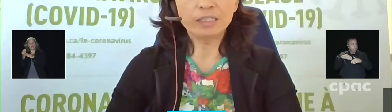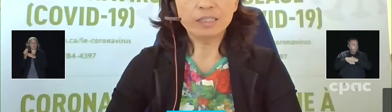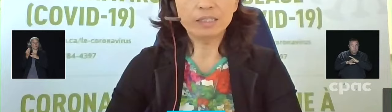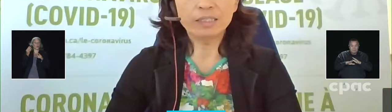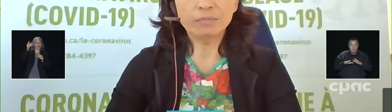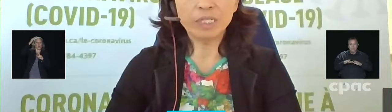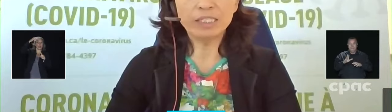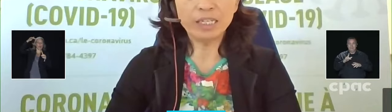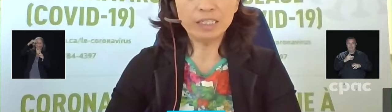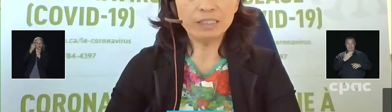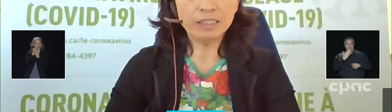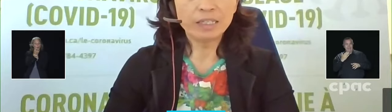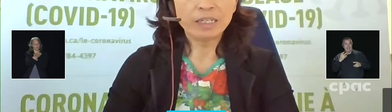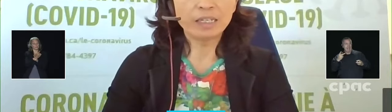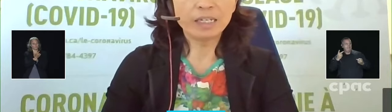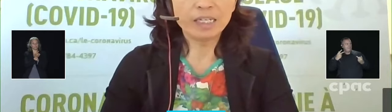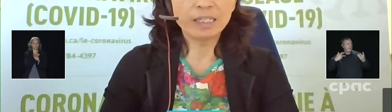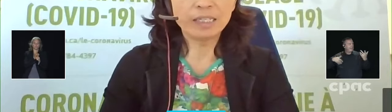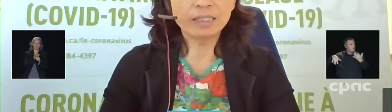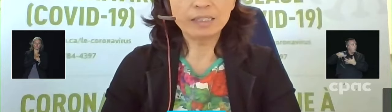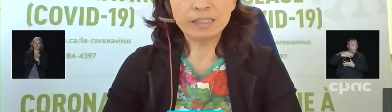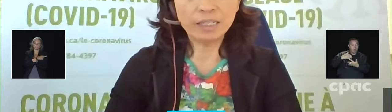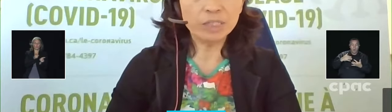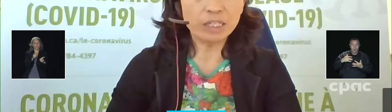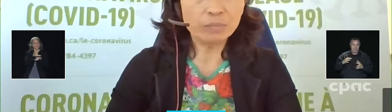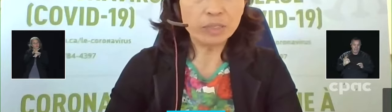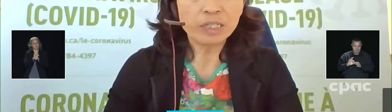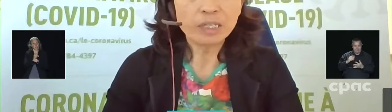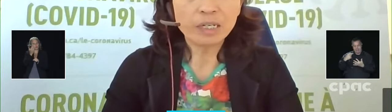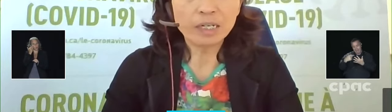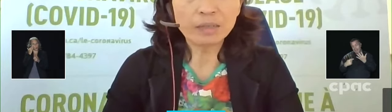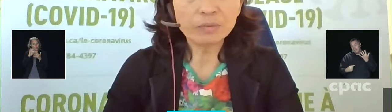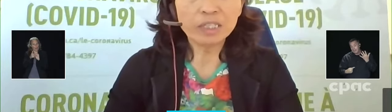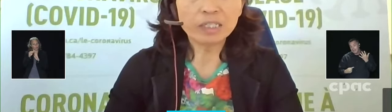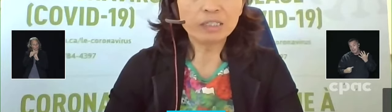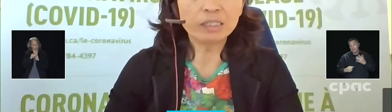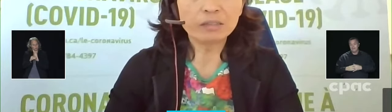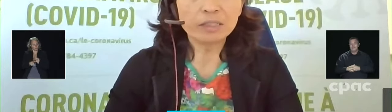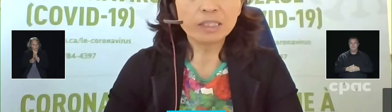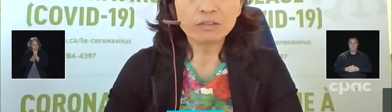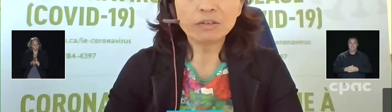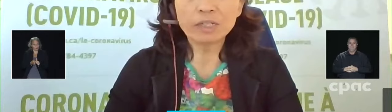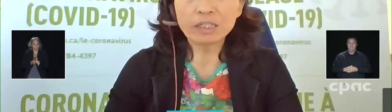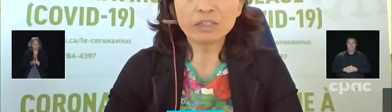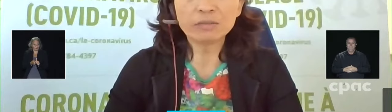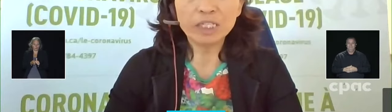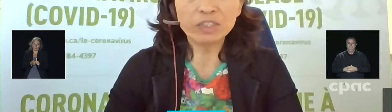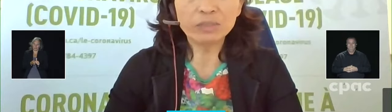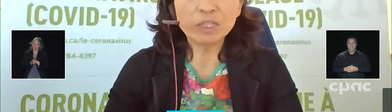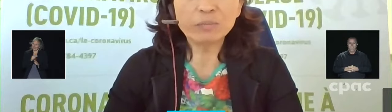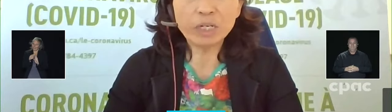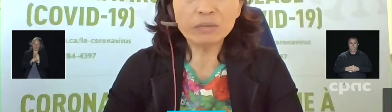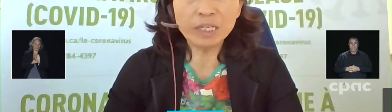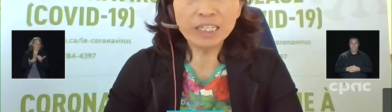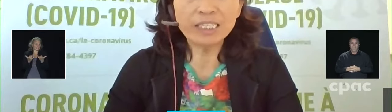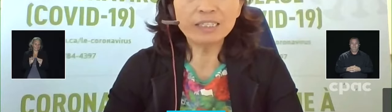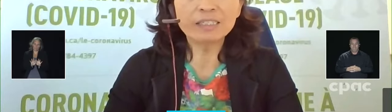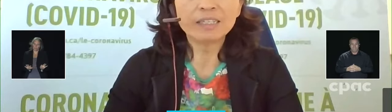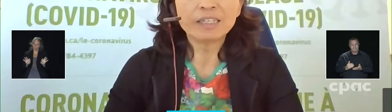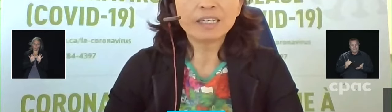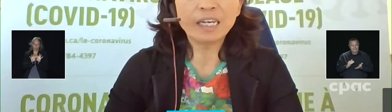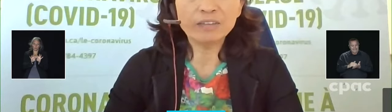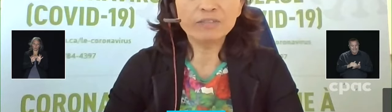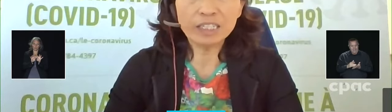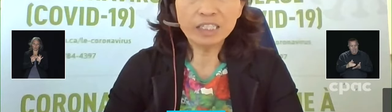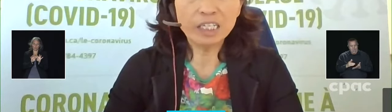is maintained and stepped up. Some of the still critical measures, but the bottom line